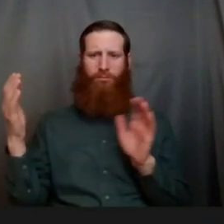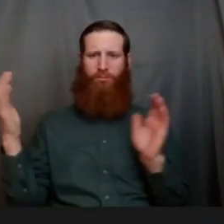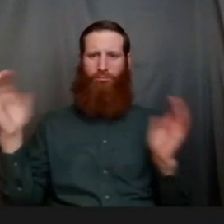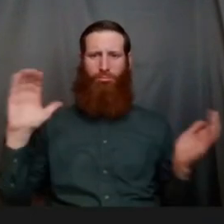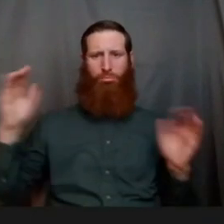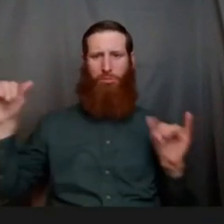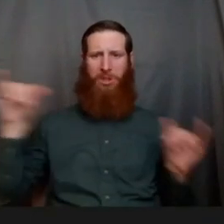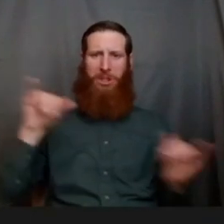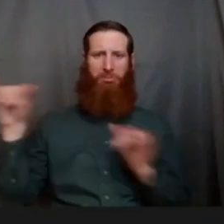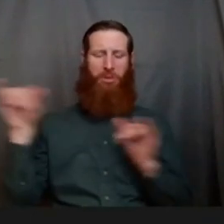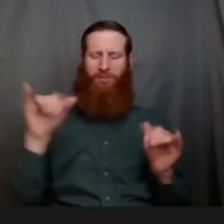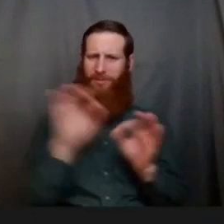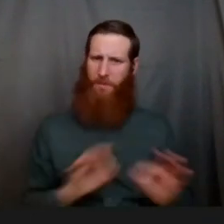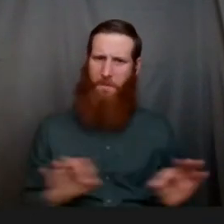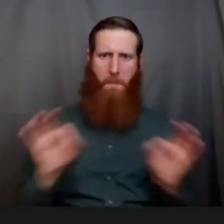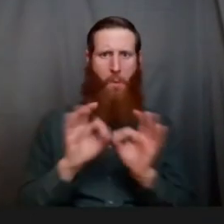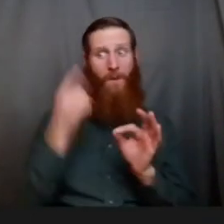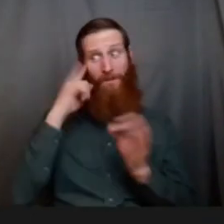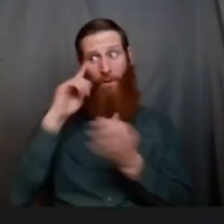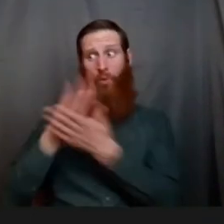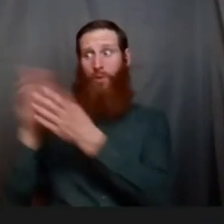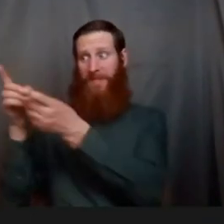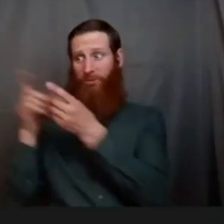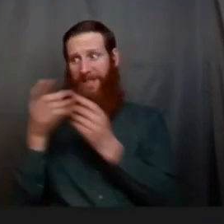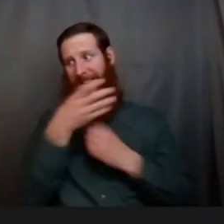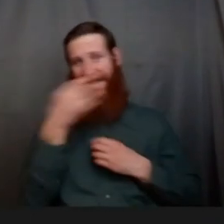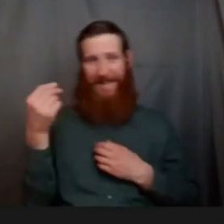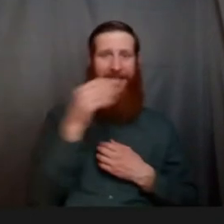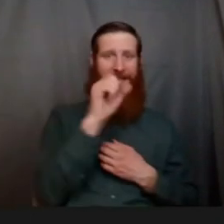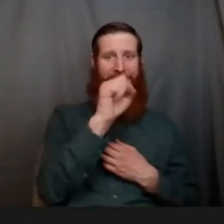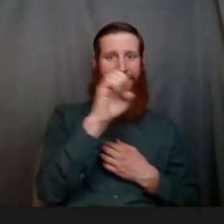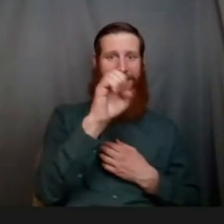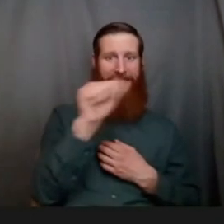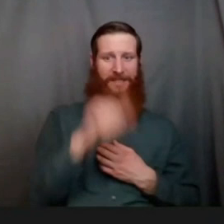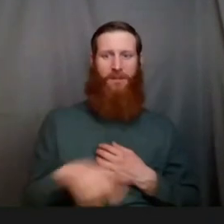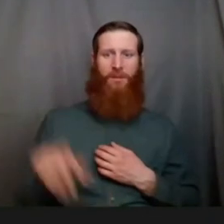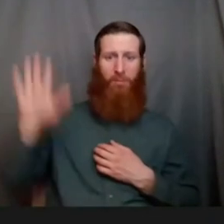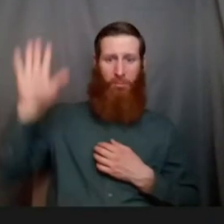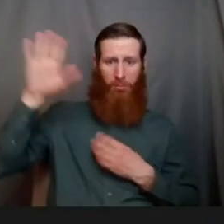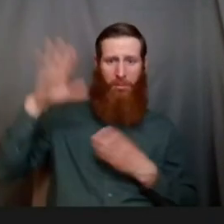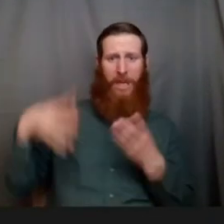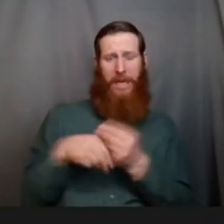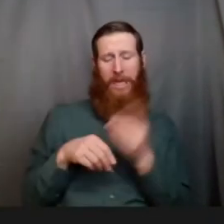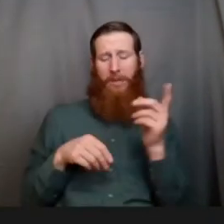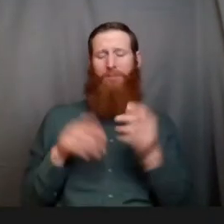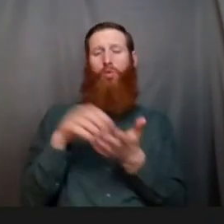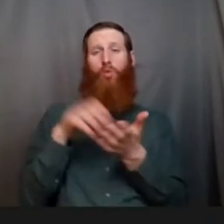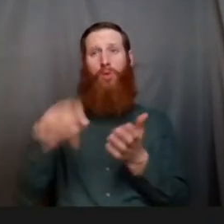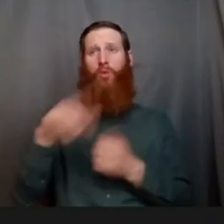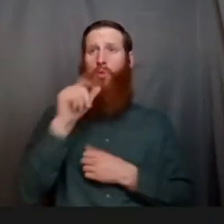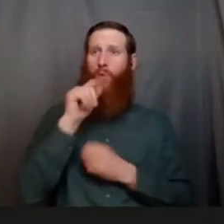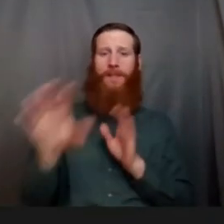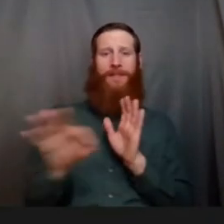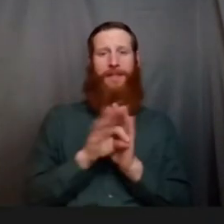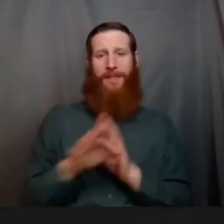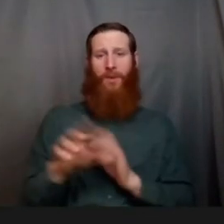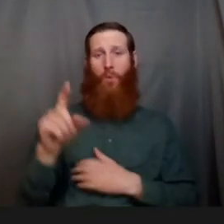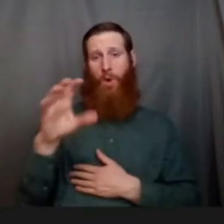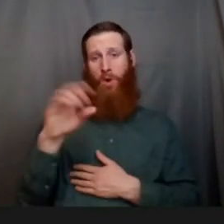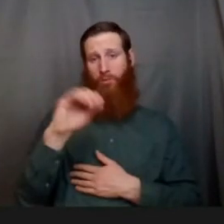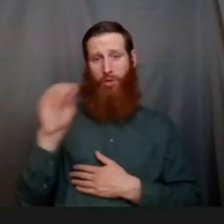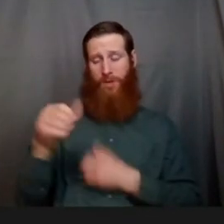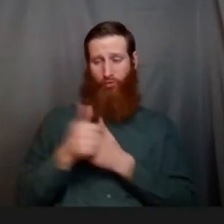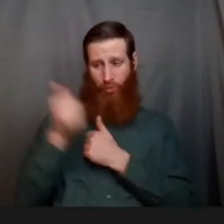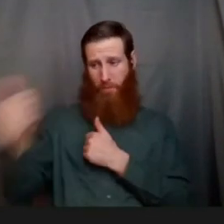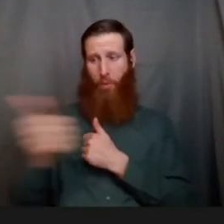to both the district and SEA. I can add on a little bit to that. So students who select 100% remote will